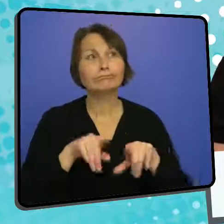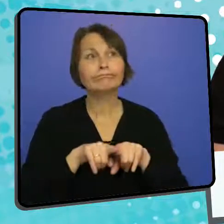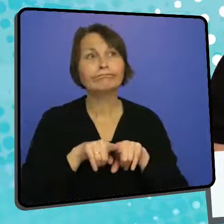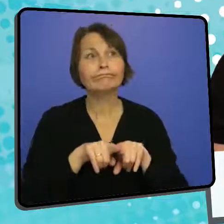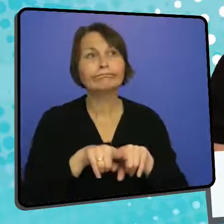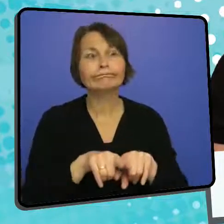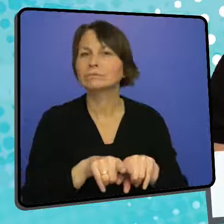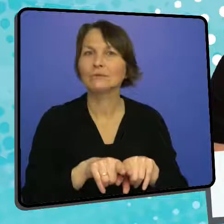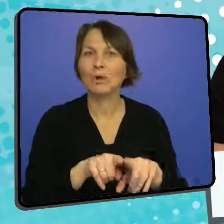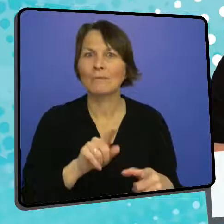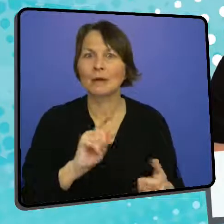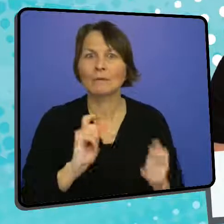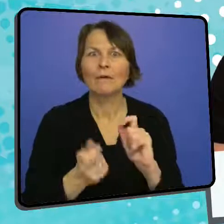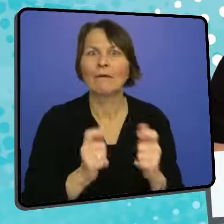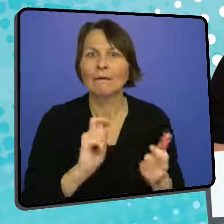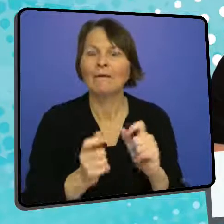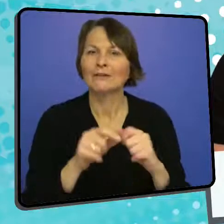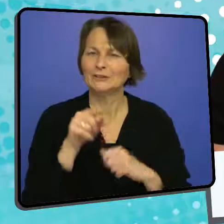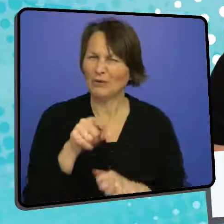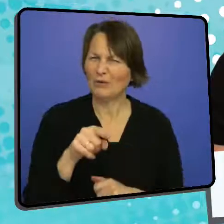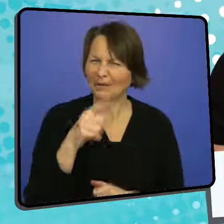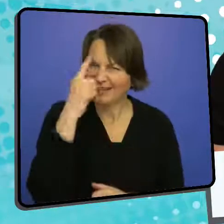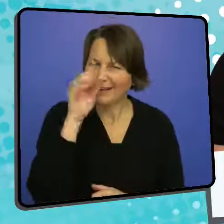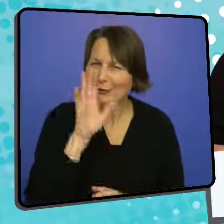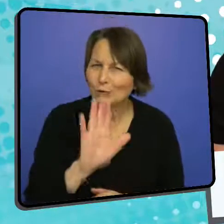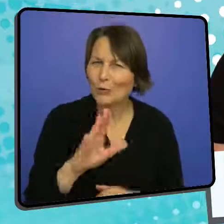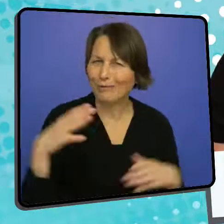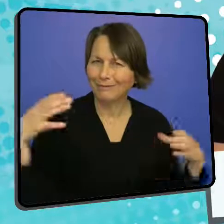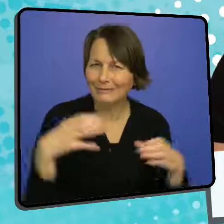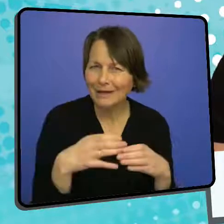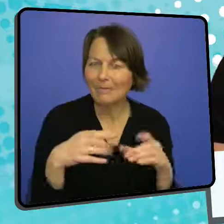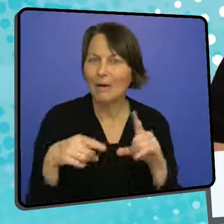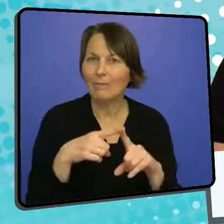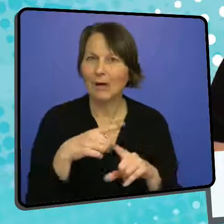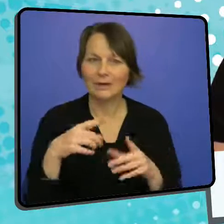like your team, yourself and your team, are kind of moving quickly